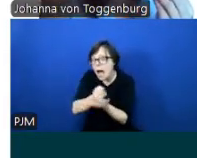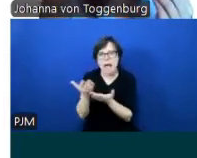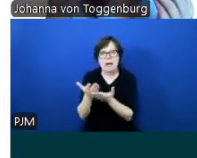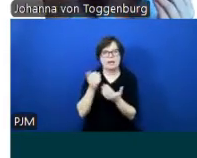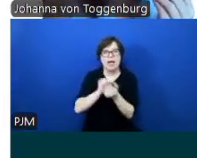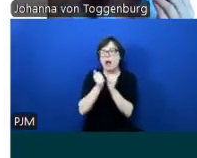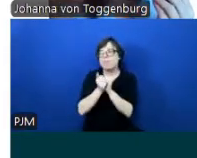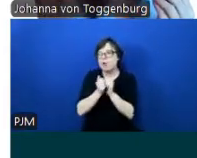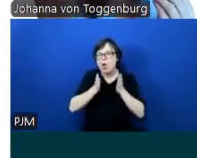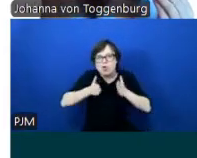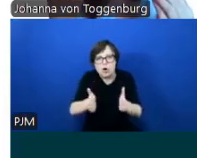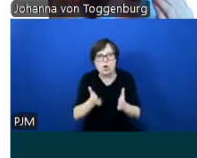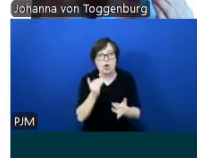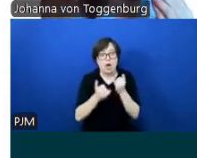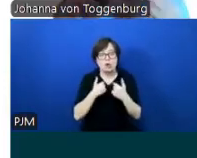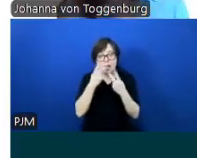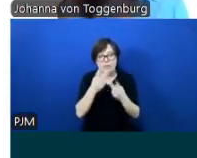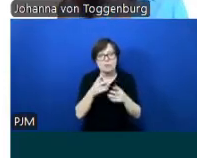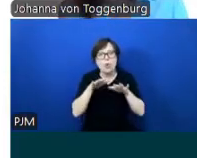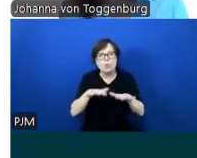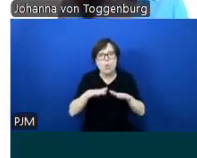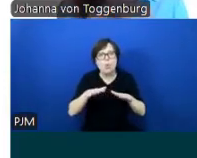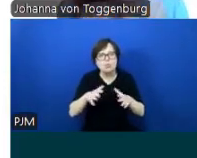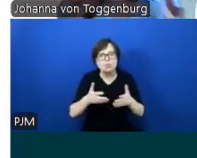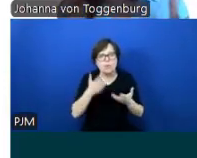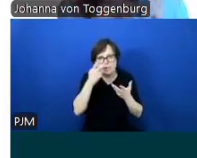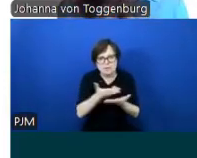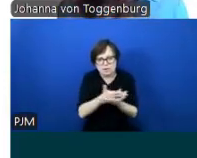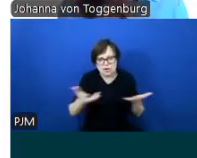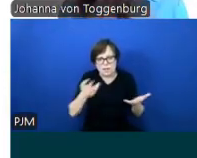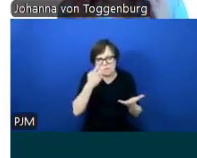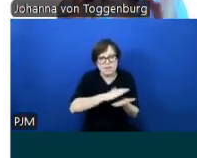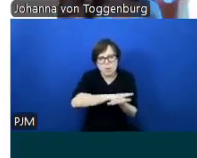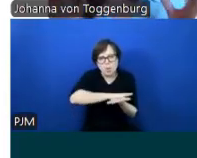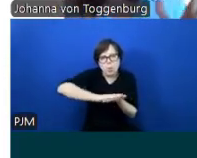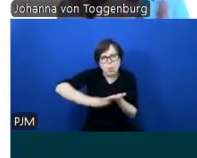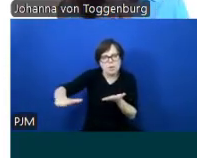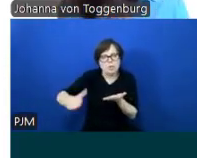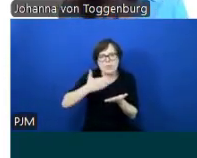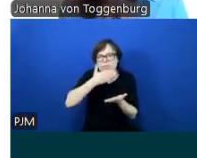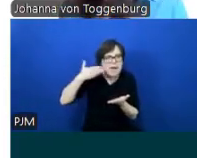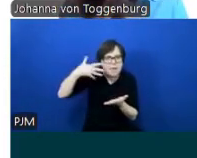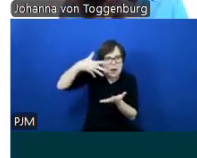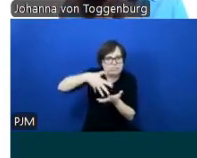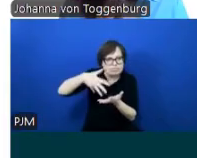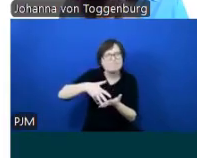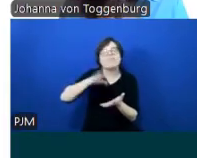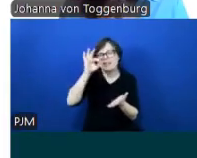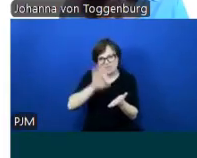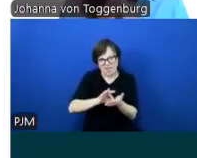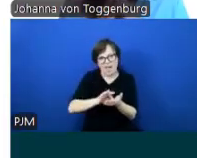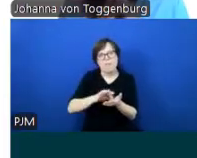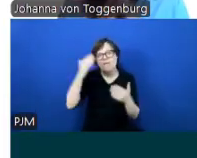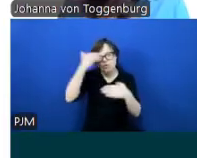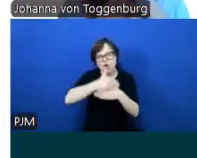surfaces. We know that it has an effect on nocturnal heat radiation, on lack of